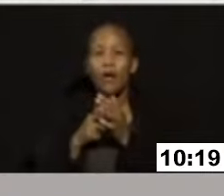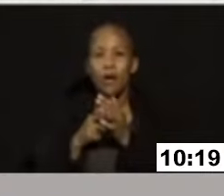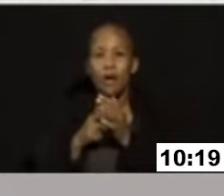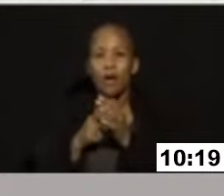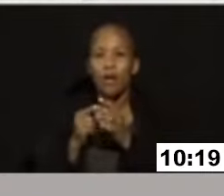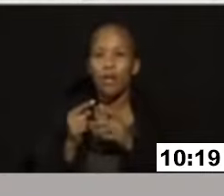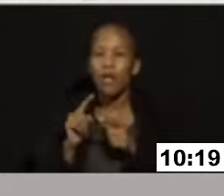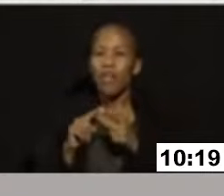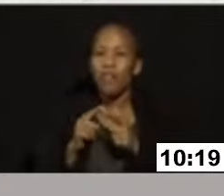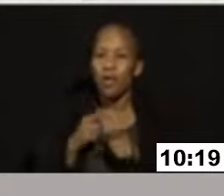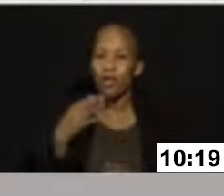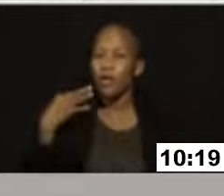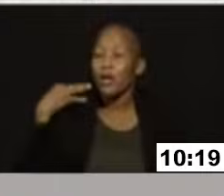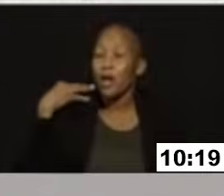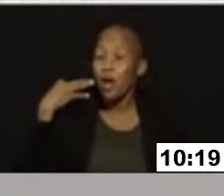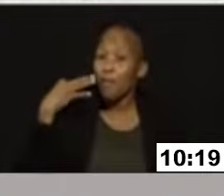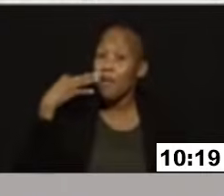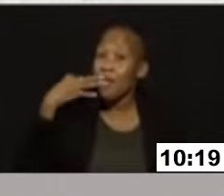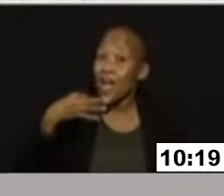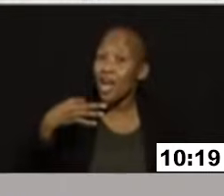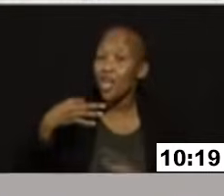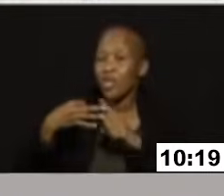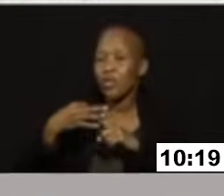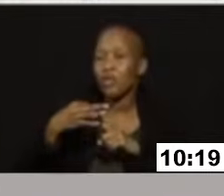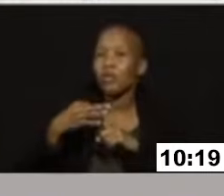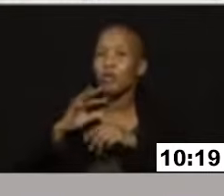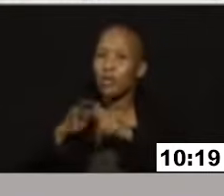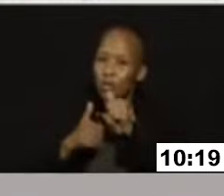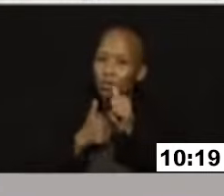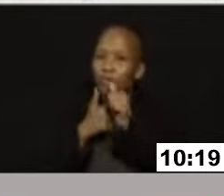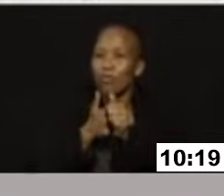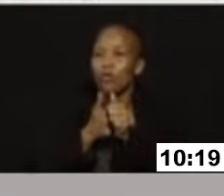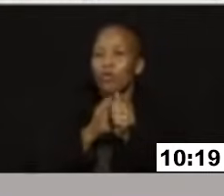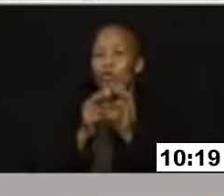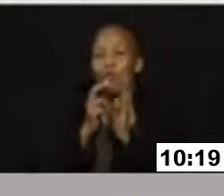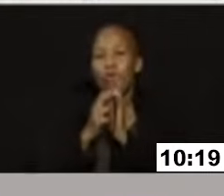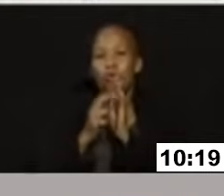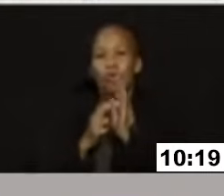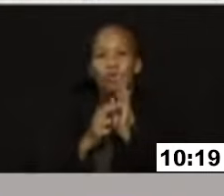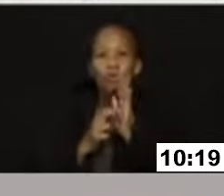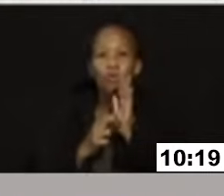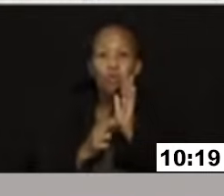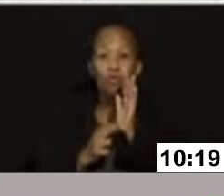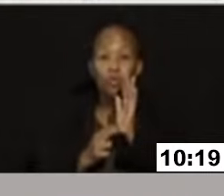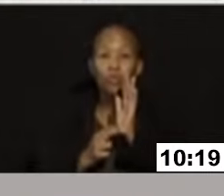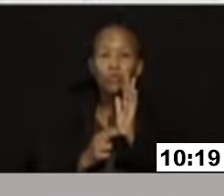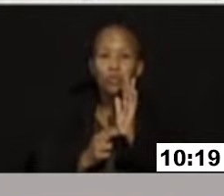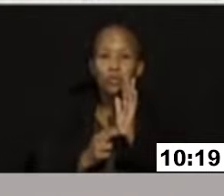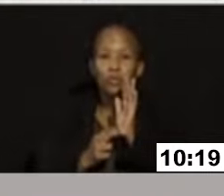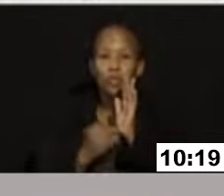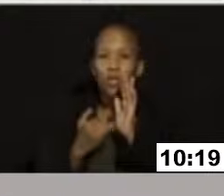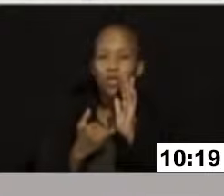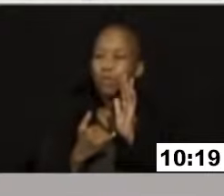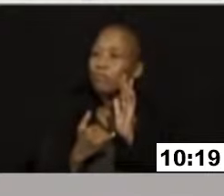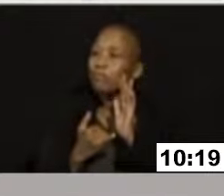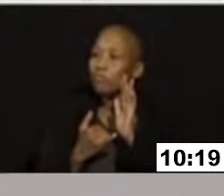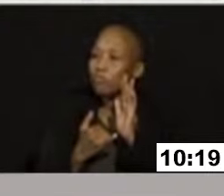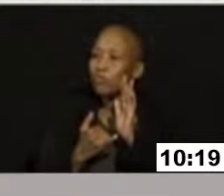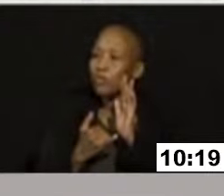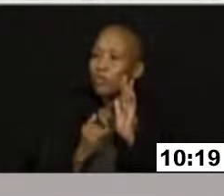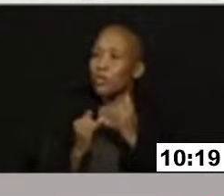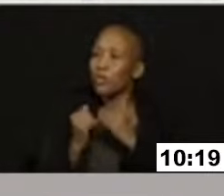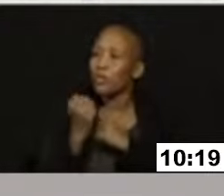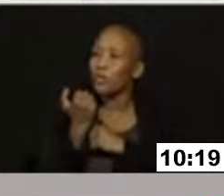applications comply with the rules and make applications that are recognized and permitted under the rules. So